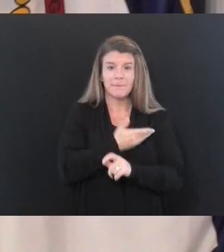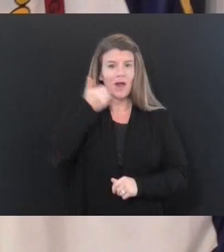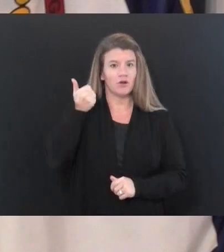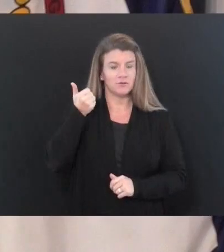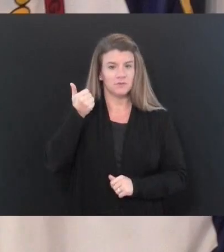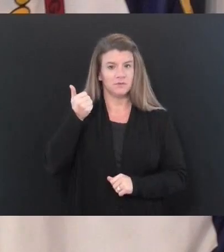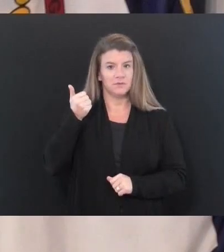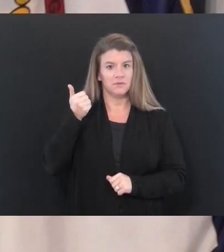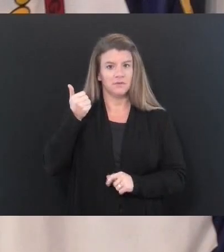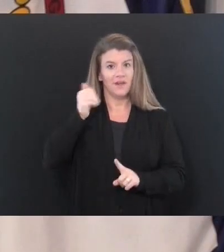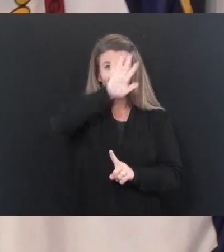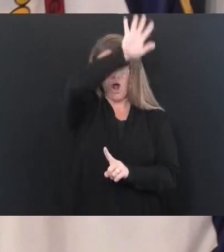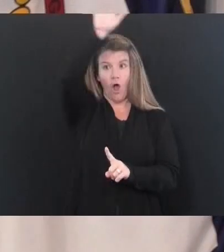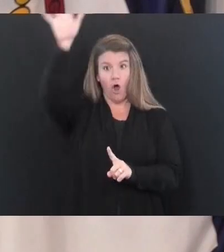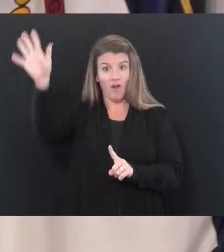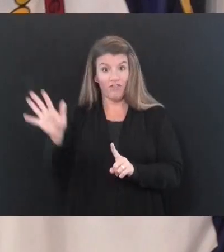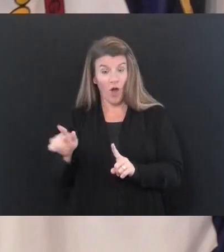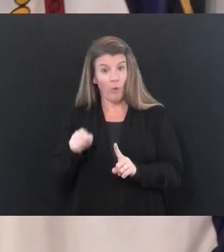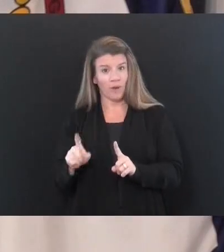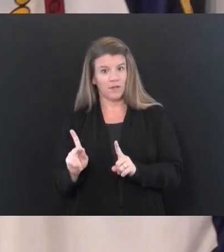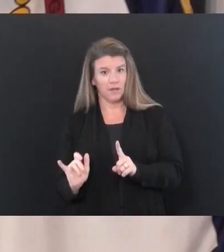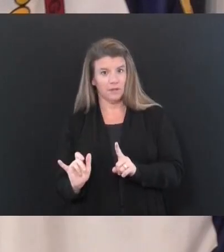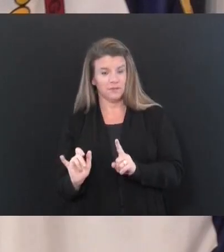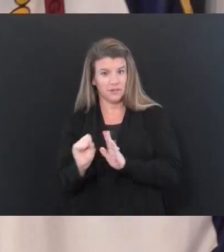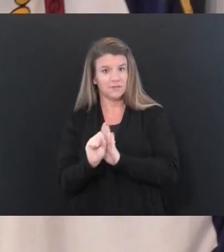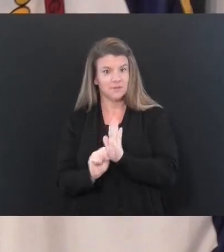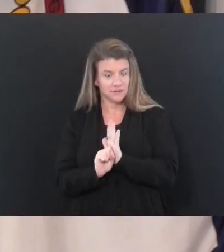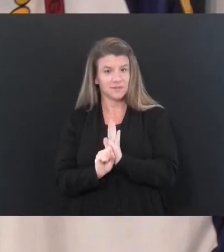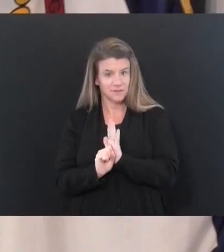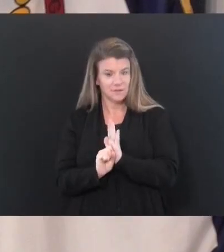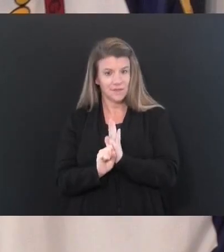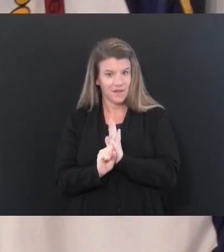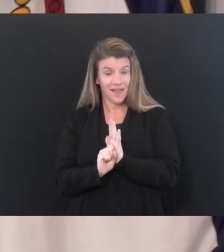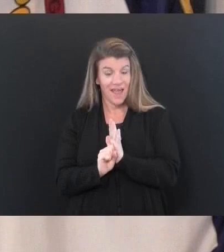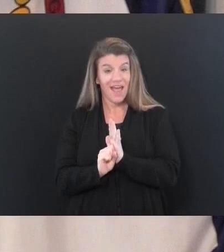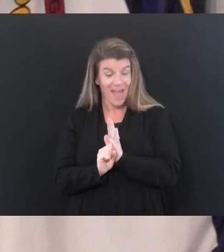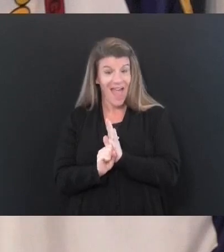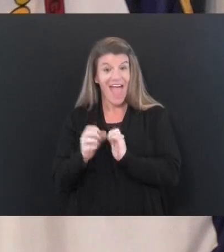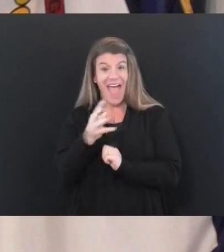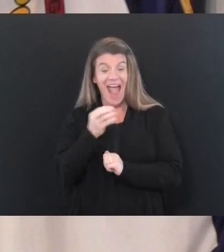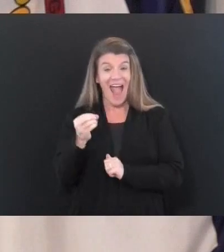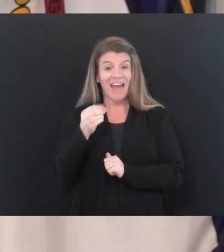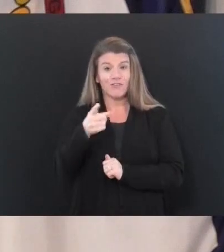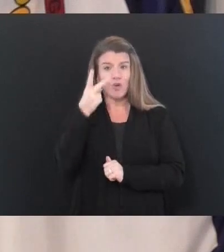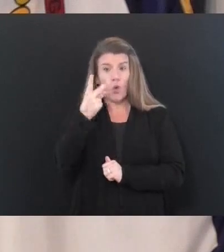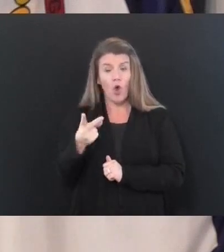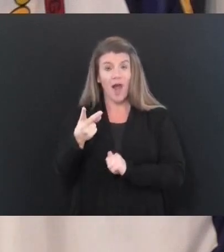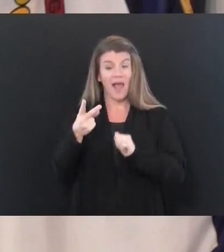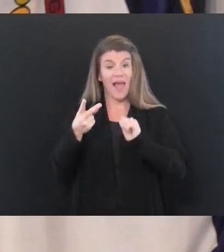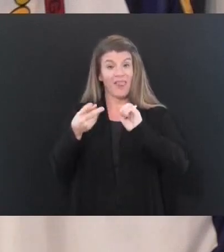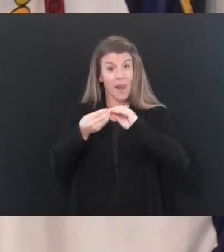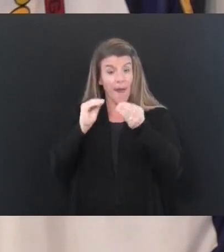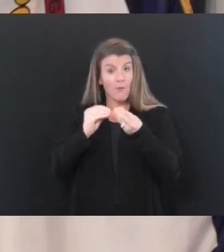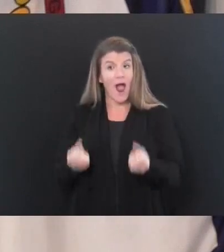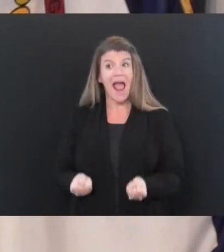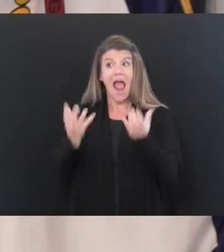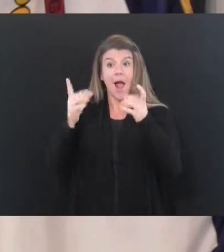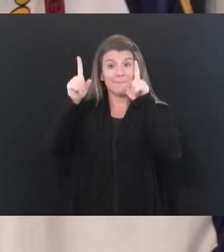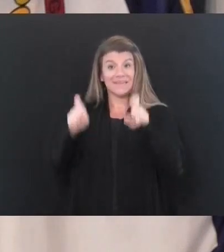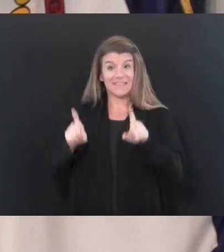better than the closest bordering state, and the amount of testing that we do exceeds them